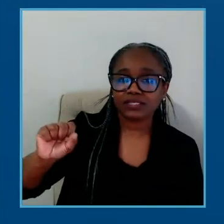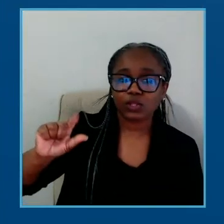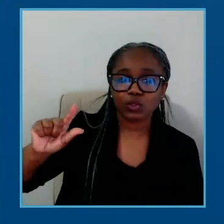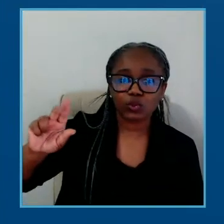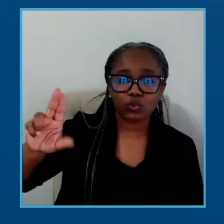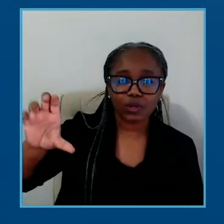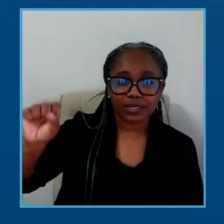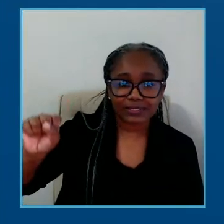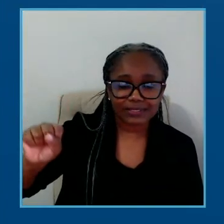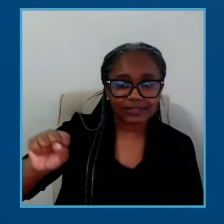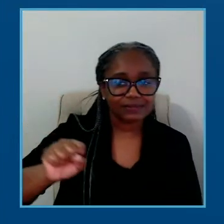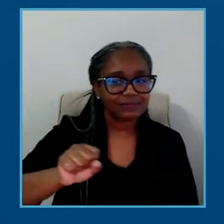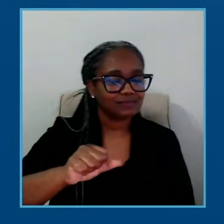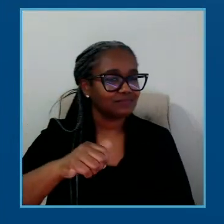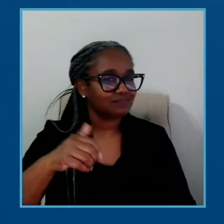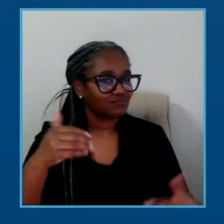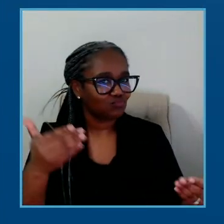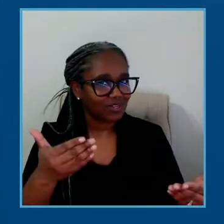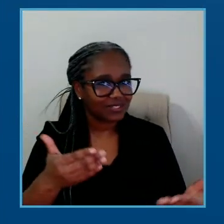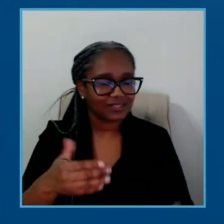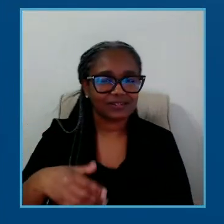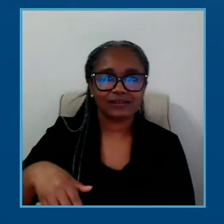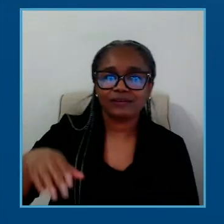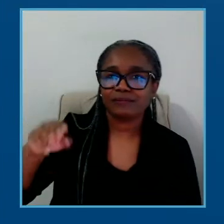Mr. Mallory. Present.